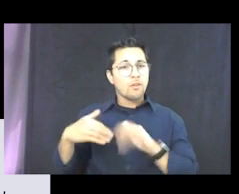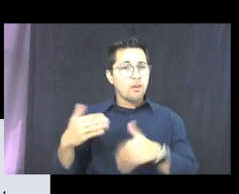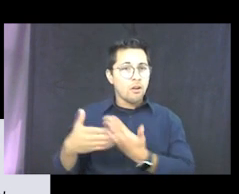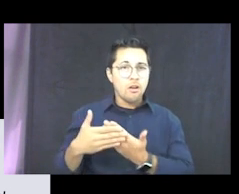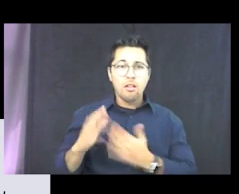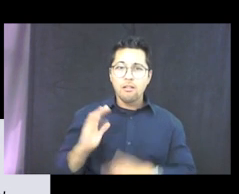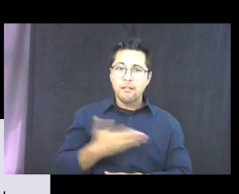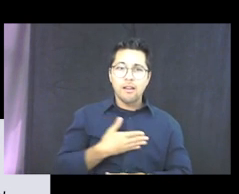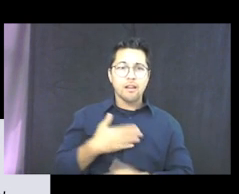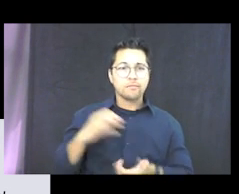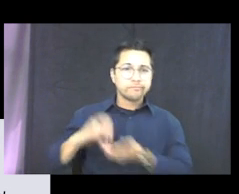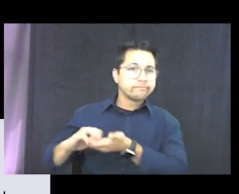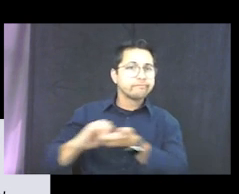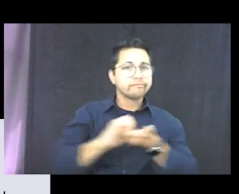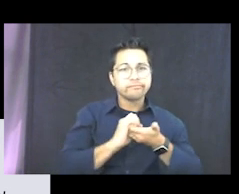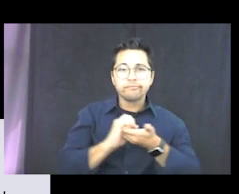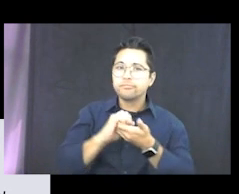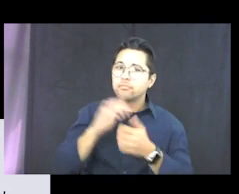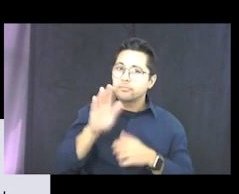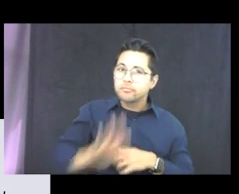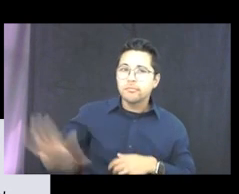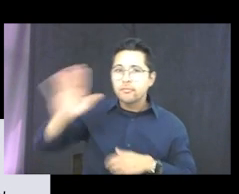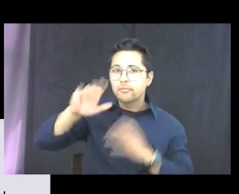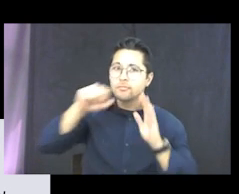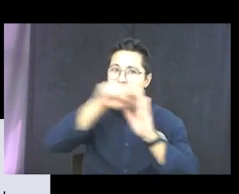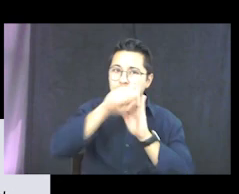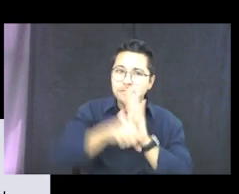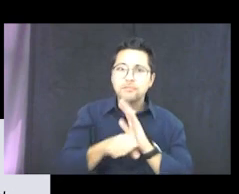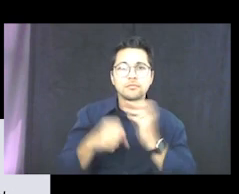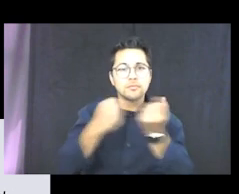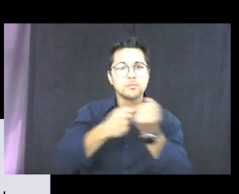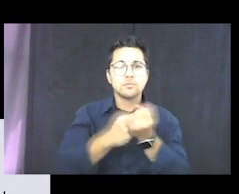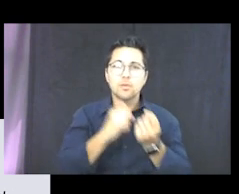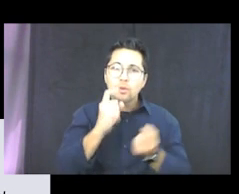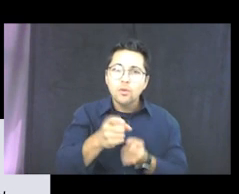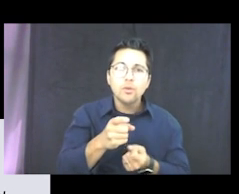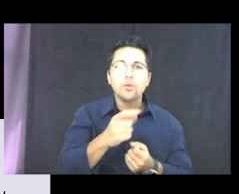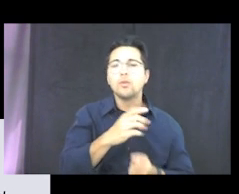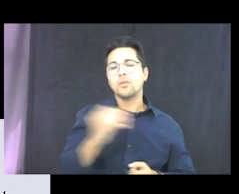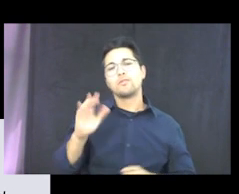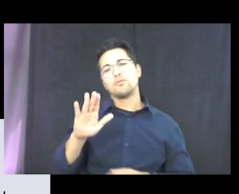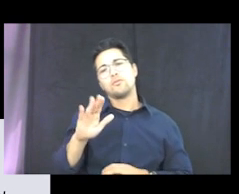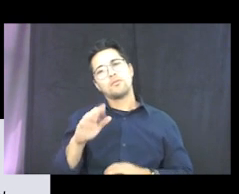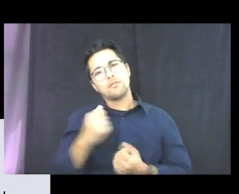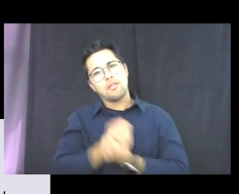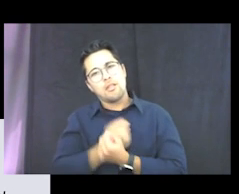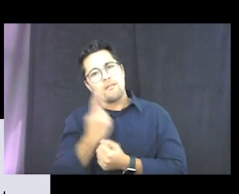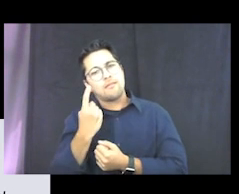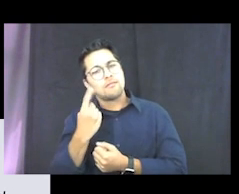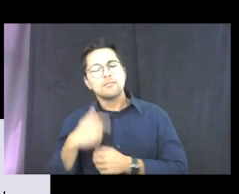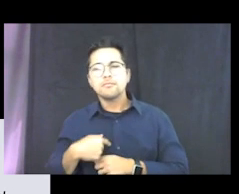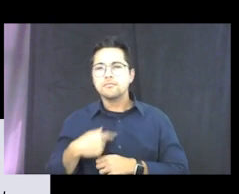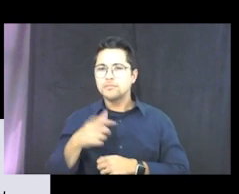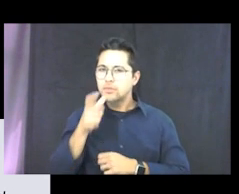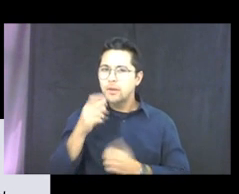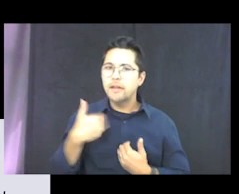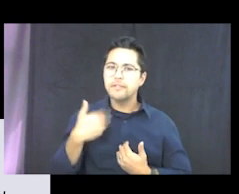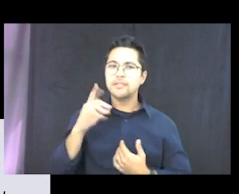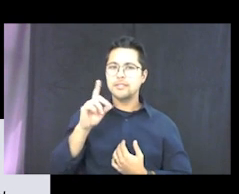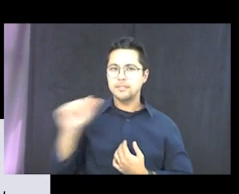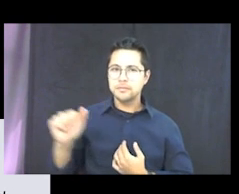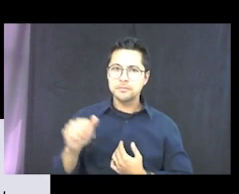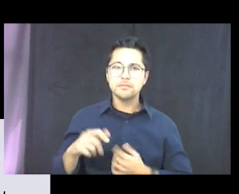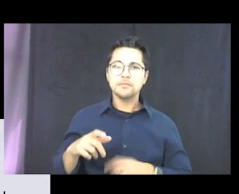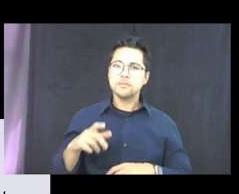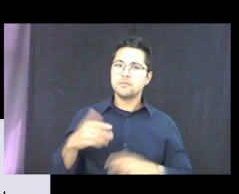our collaborative partners across the state to support you and your loved ones who have disabilities. And